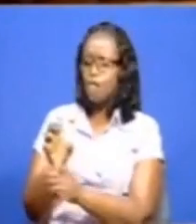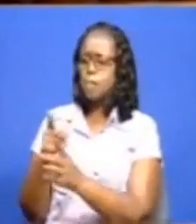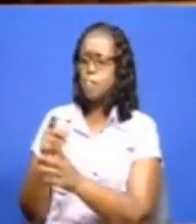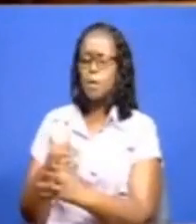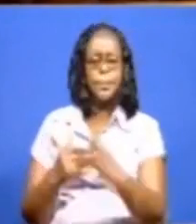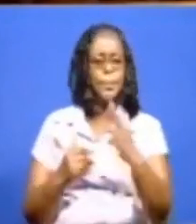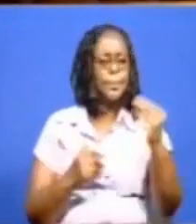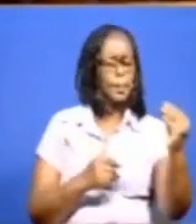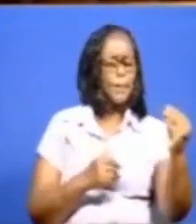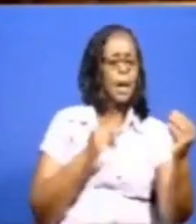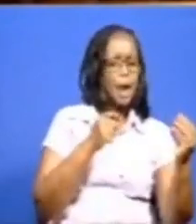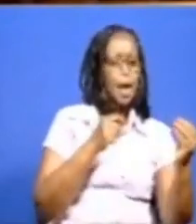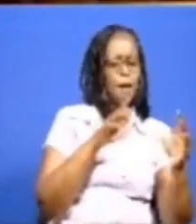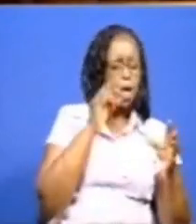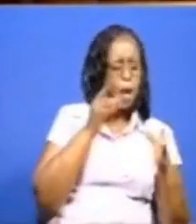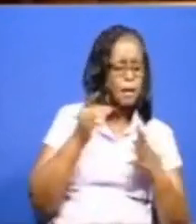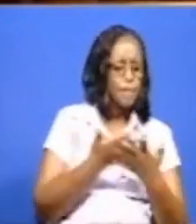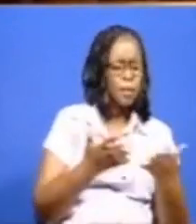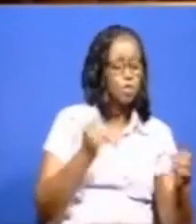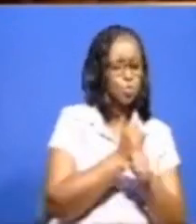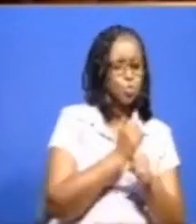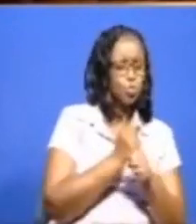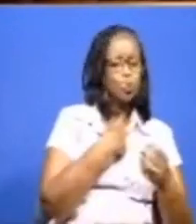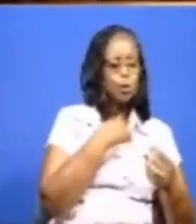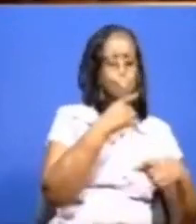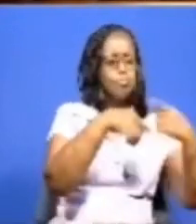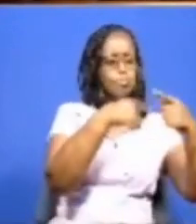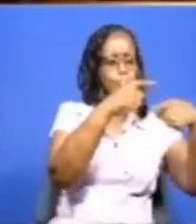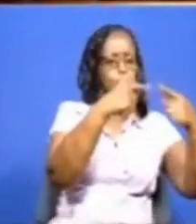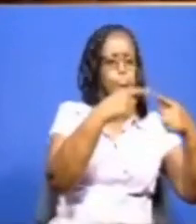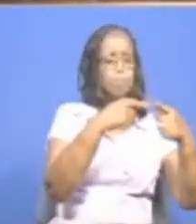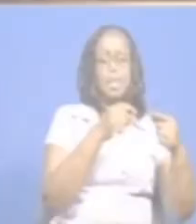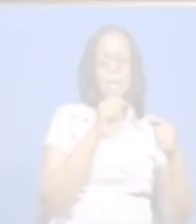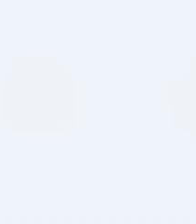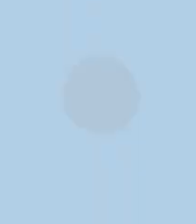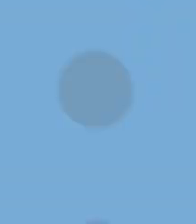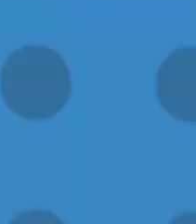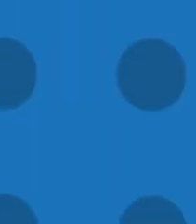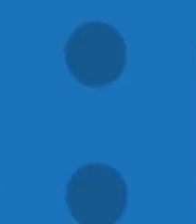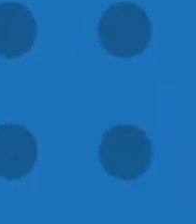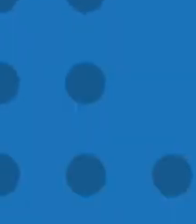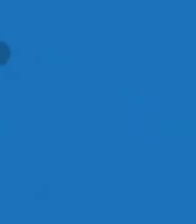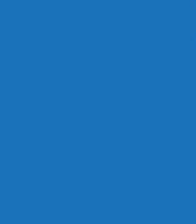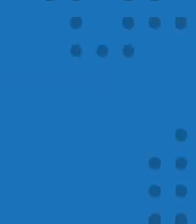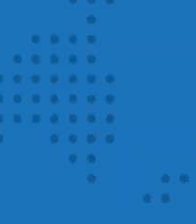in the family, when there is only encouragement and love in the family.